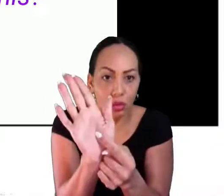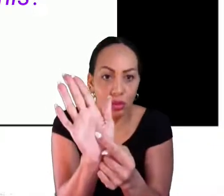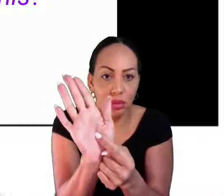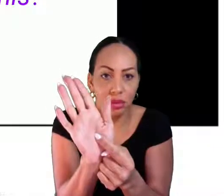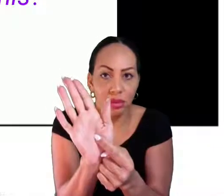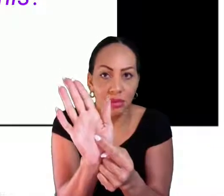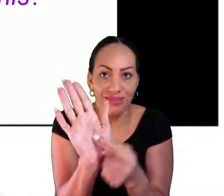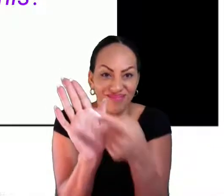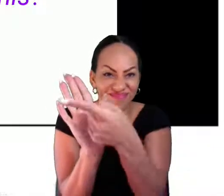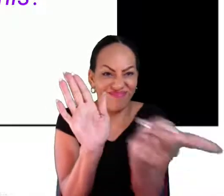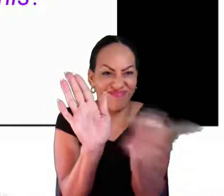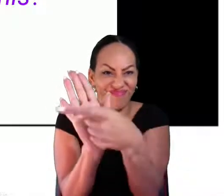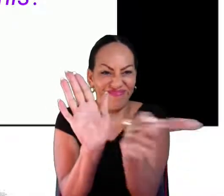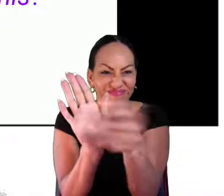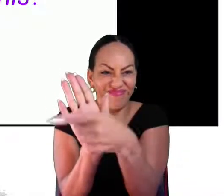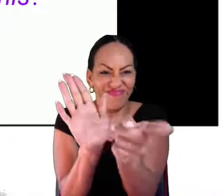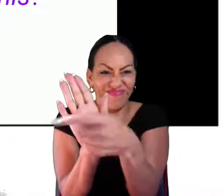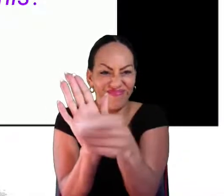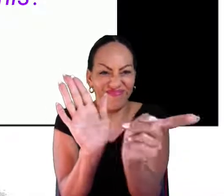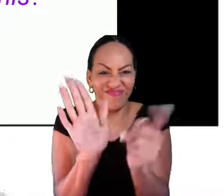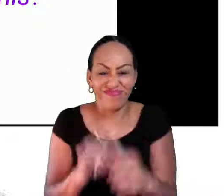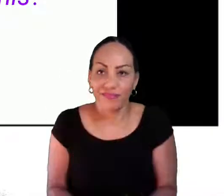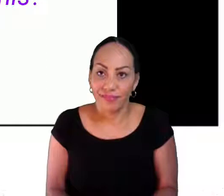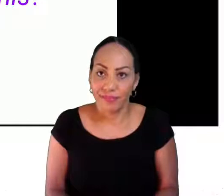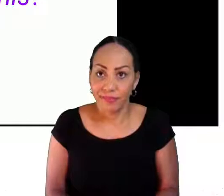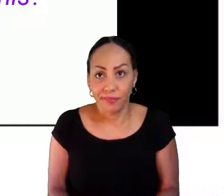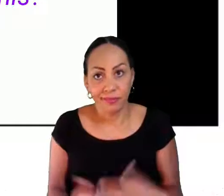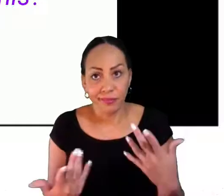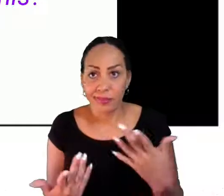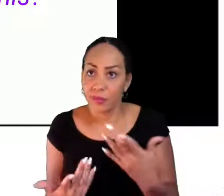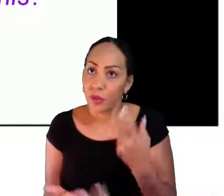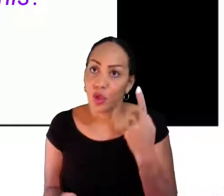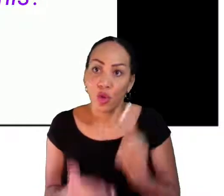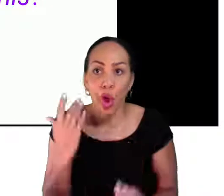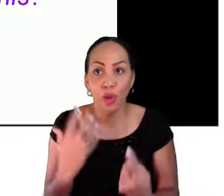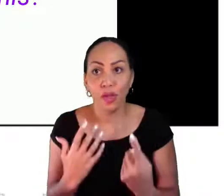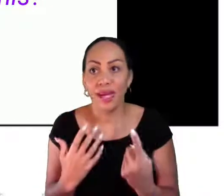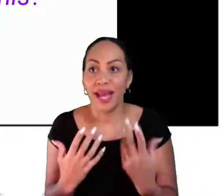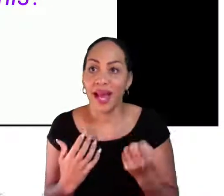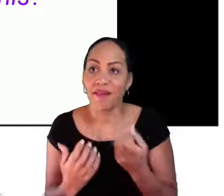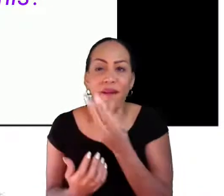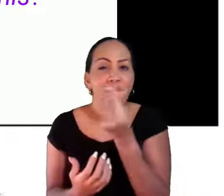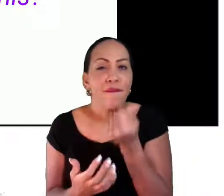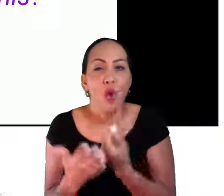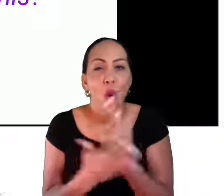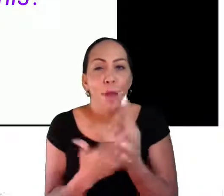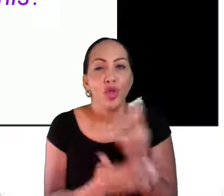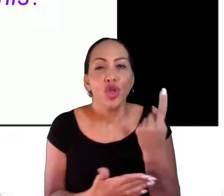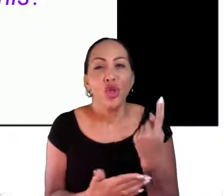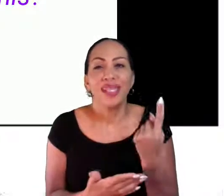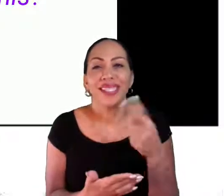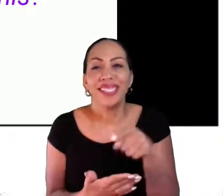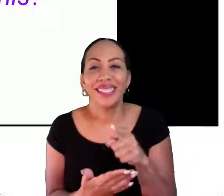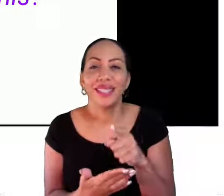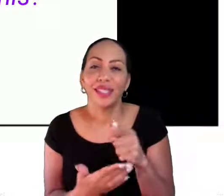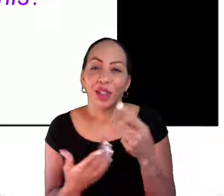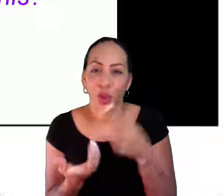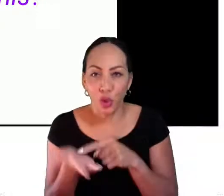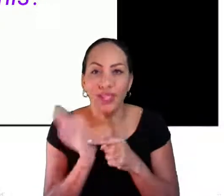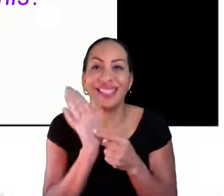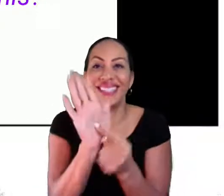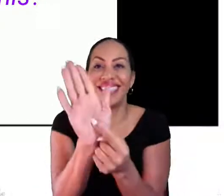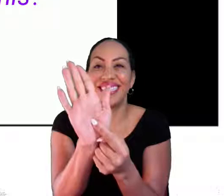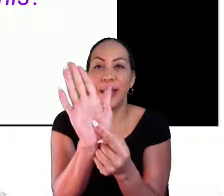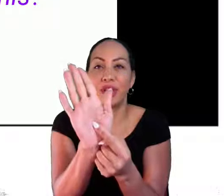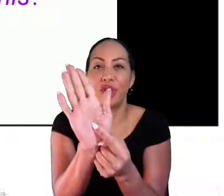of you've only got a few opportunities to really demonstrate your values. All of the things that you say in your big statements, actually, your opportunity to demonstrate